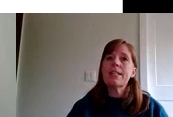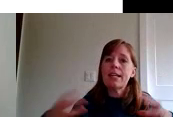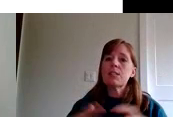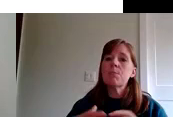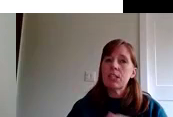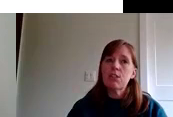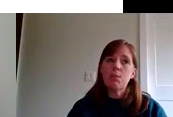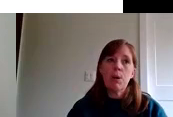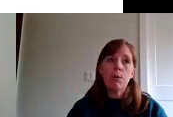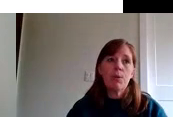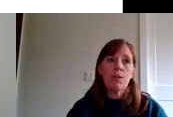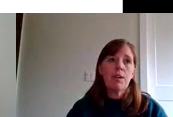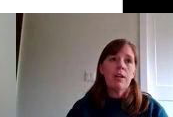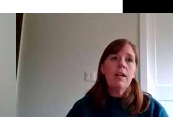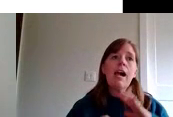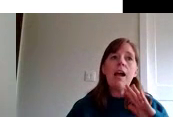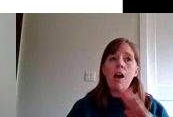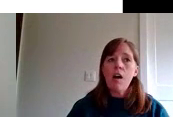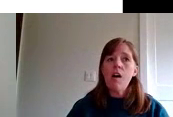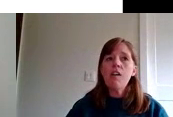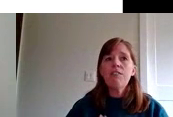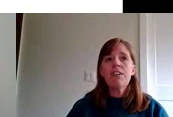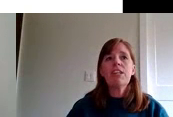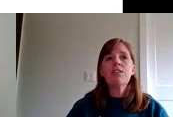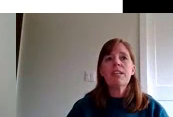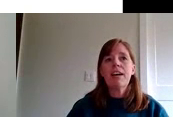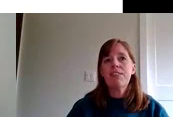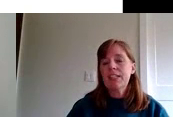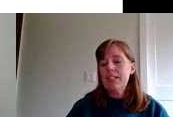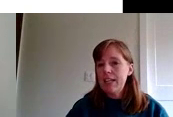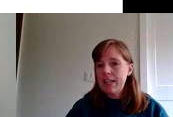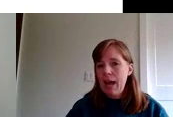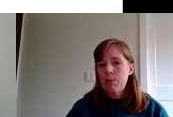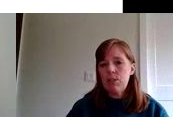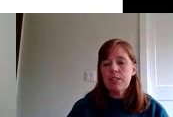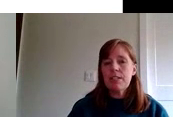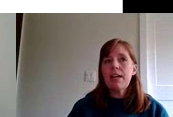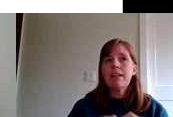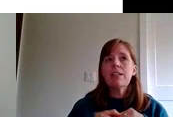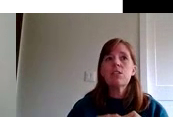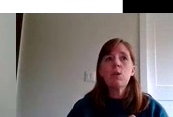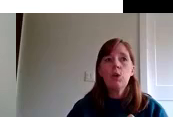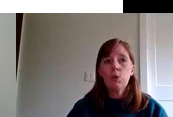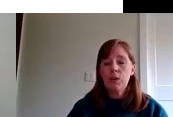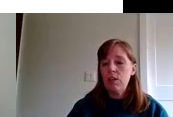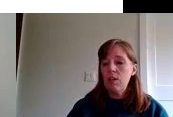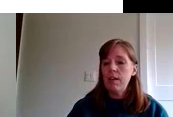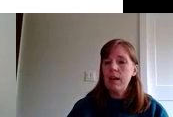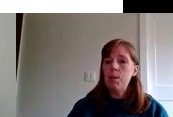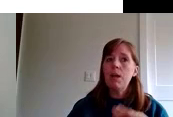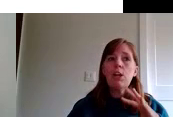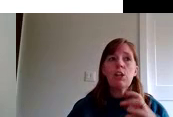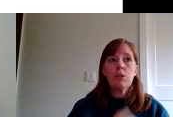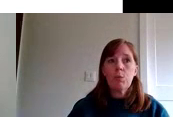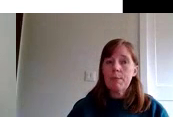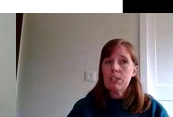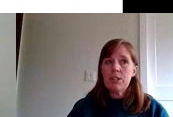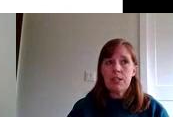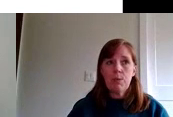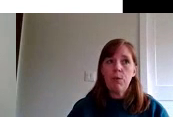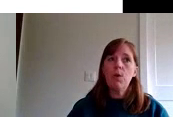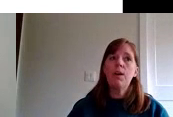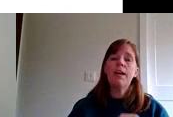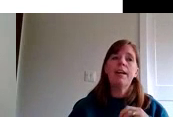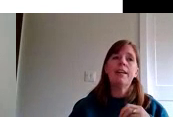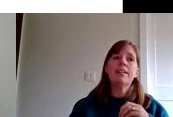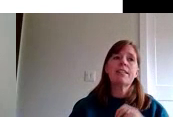visual, that it's a nice mix of both. All videos have to contain captions. That is critical. I